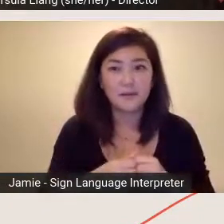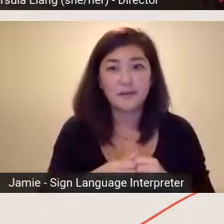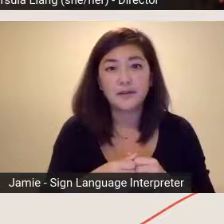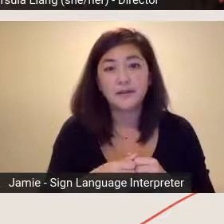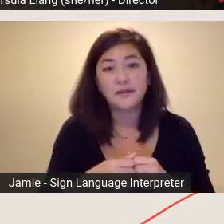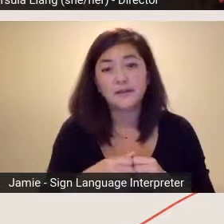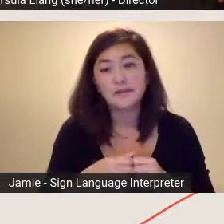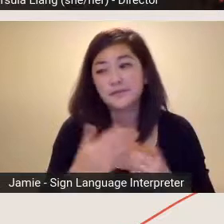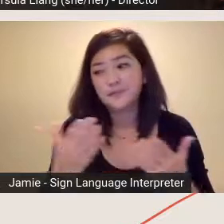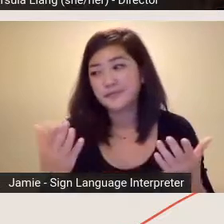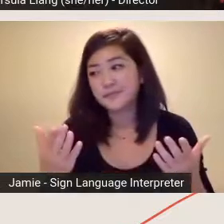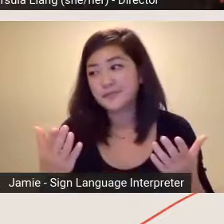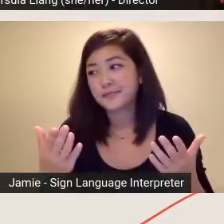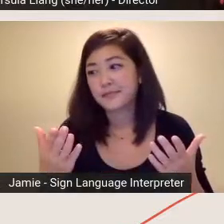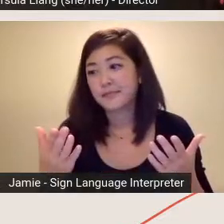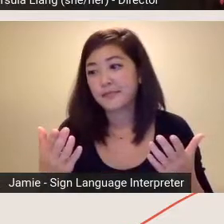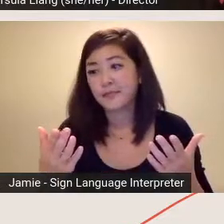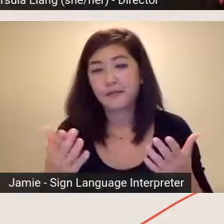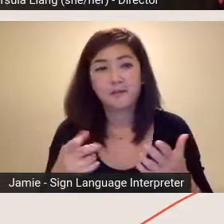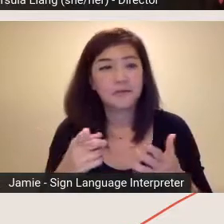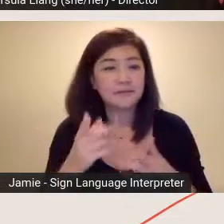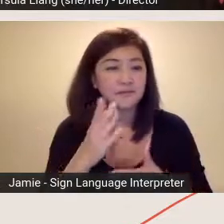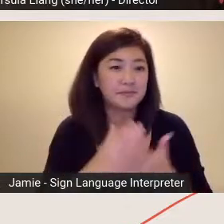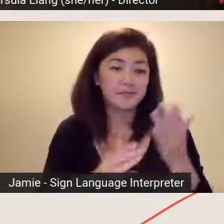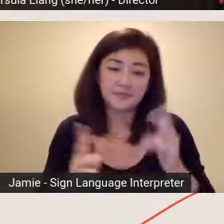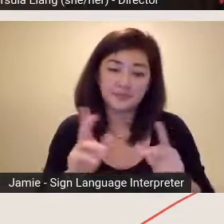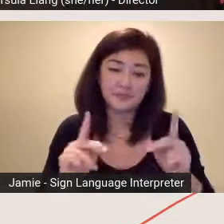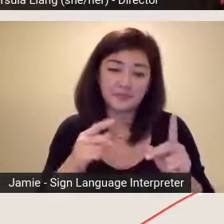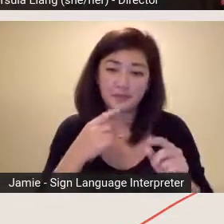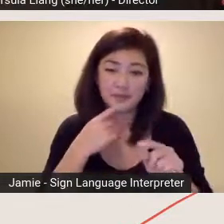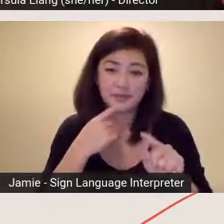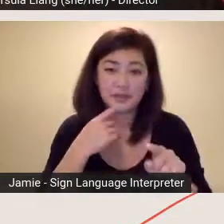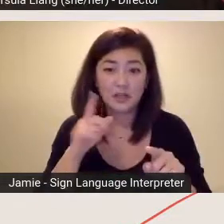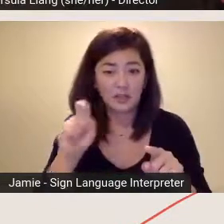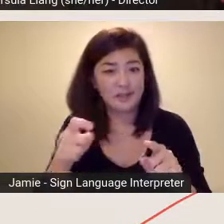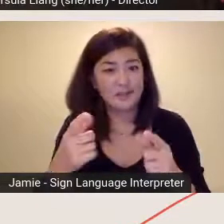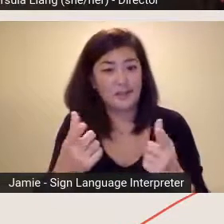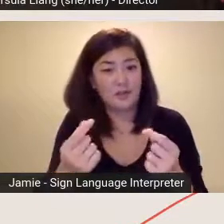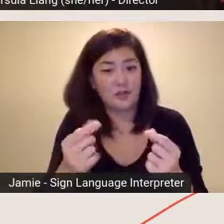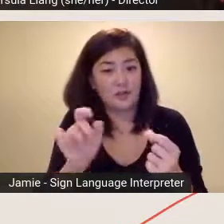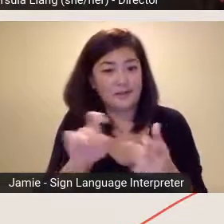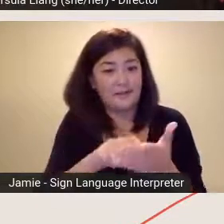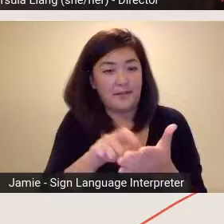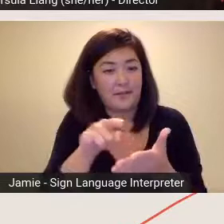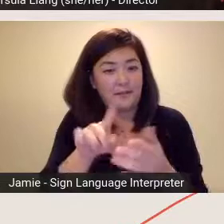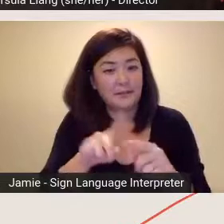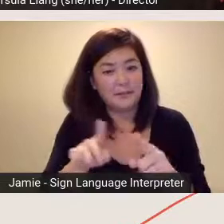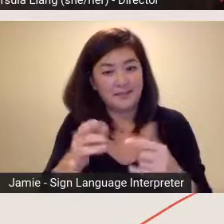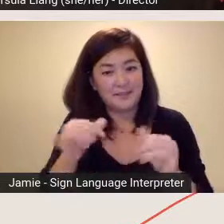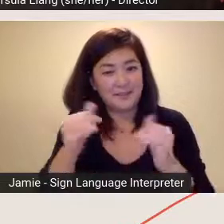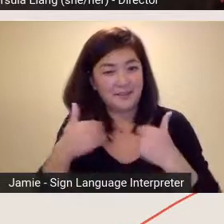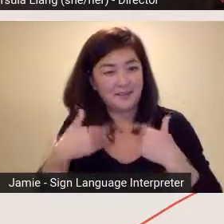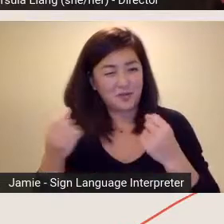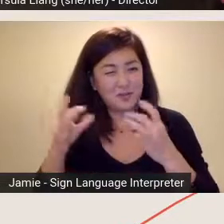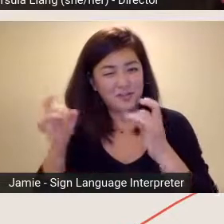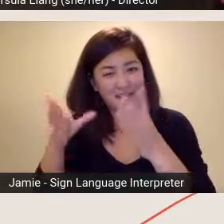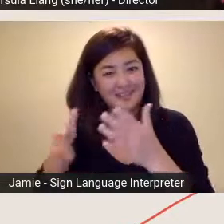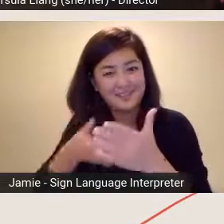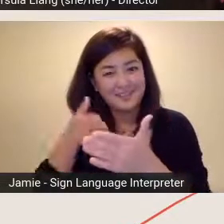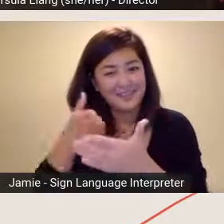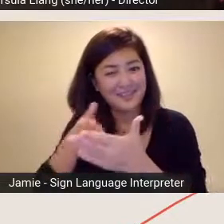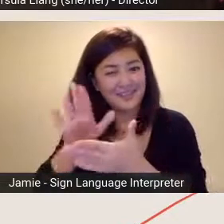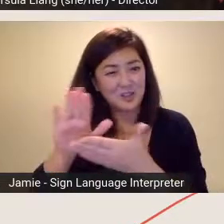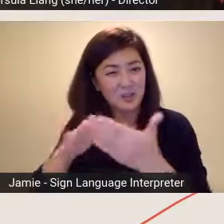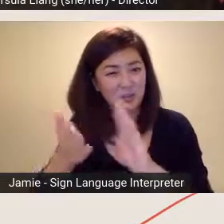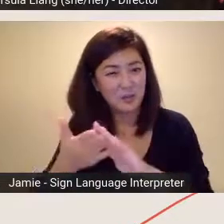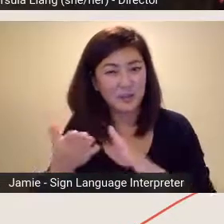this, while they're still personally confronting like violence against their own community. So I guess that's a terrible answer, but yeah,